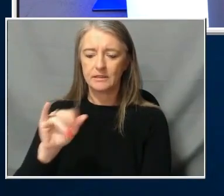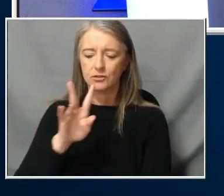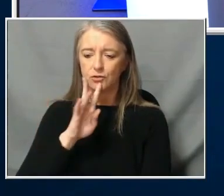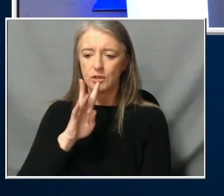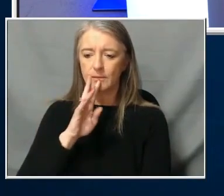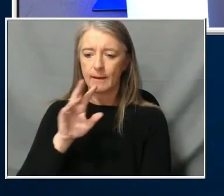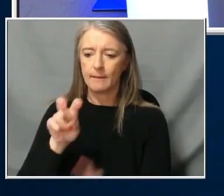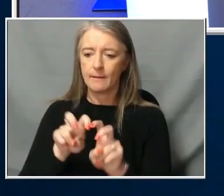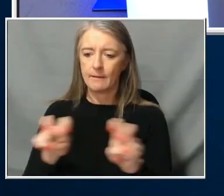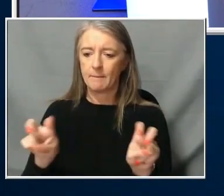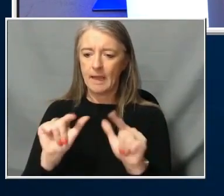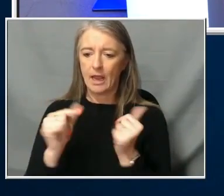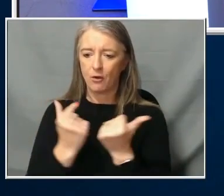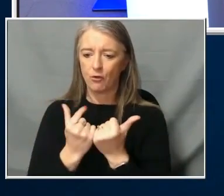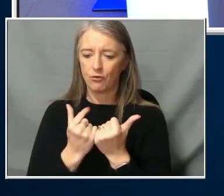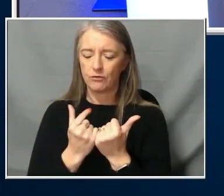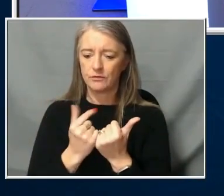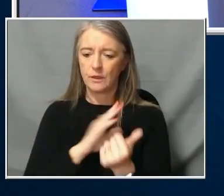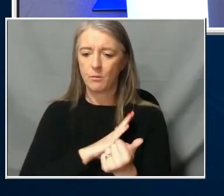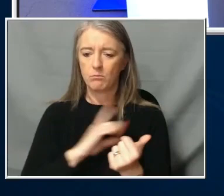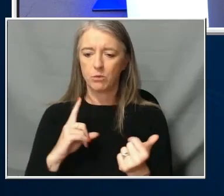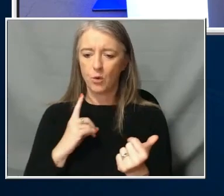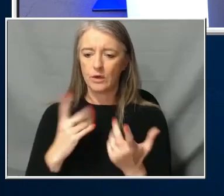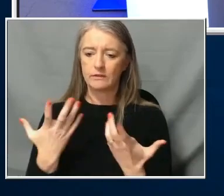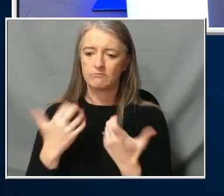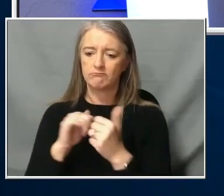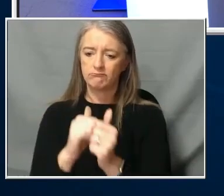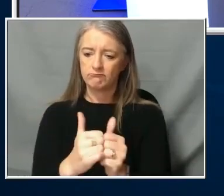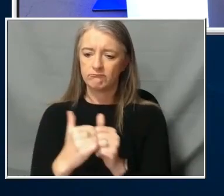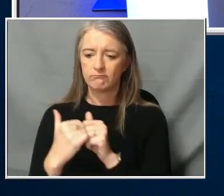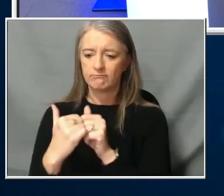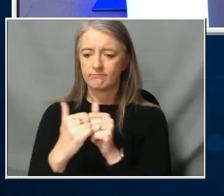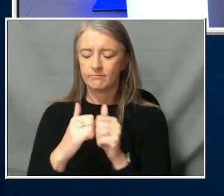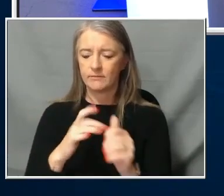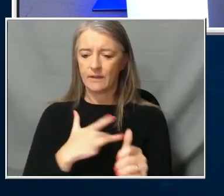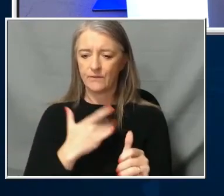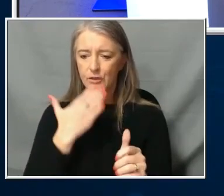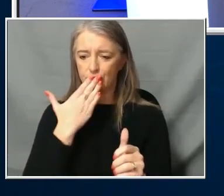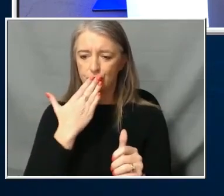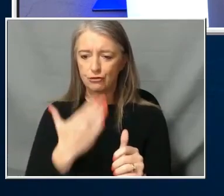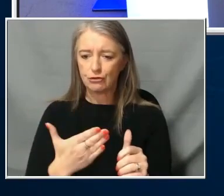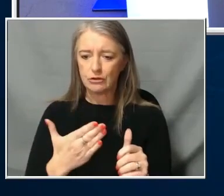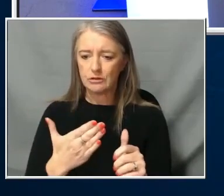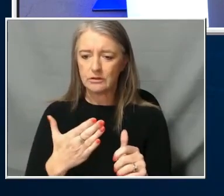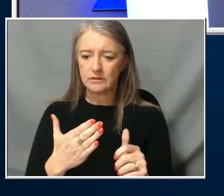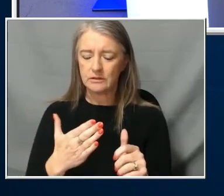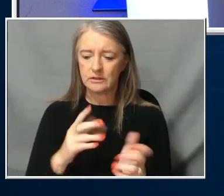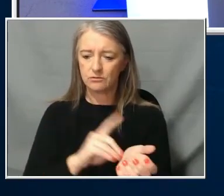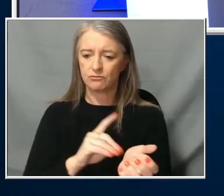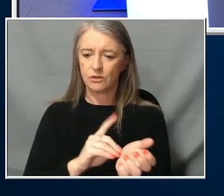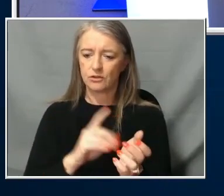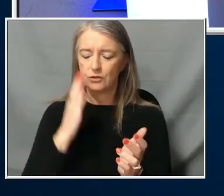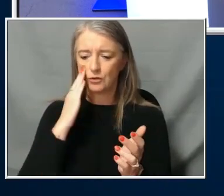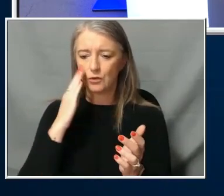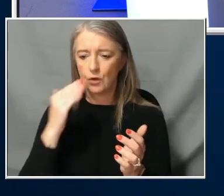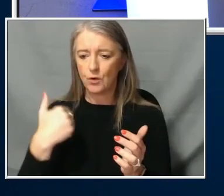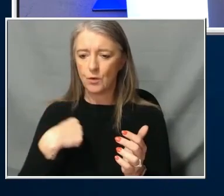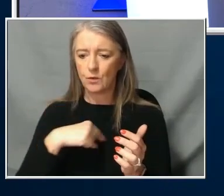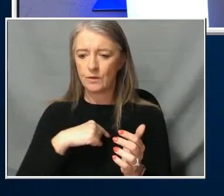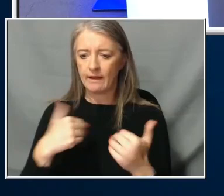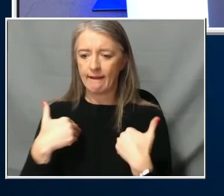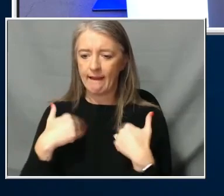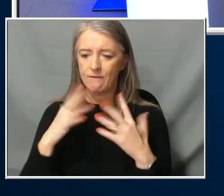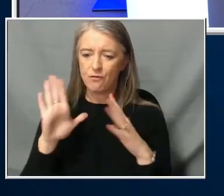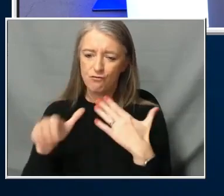Tiffany's case, and you guys are going in together. That must feel really good as doctors to know that you've got this